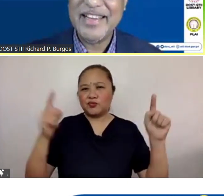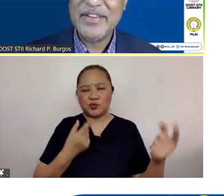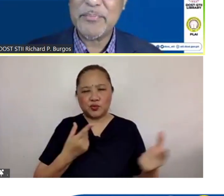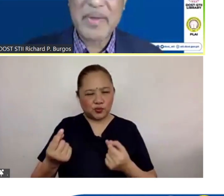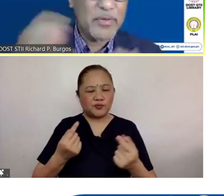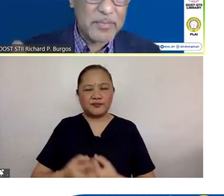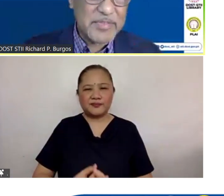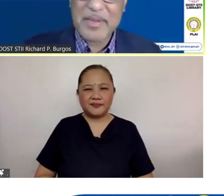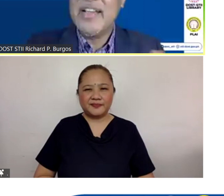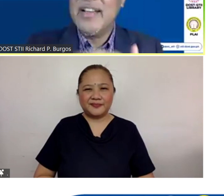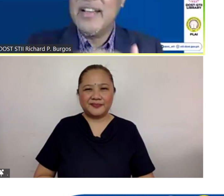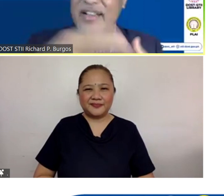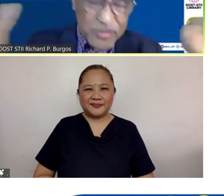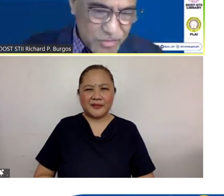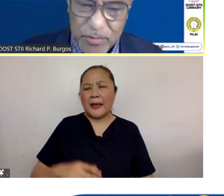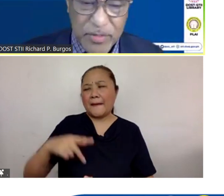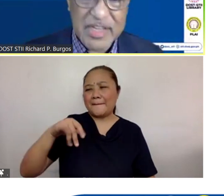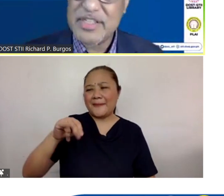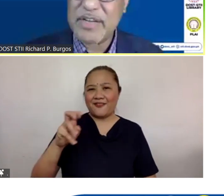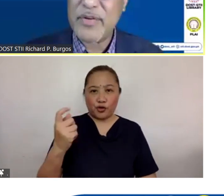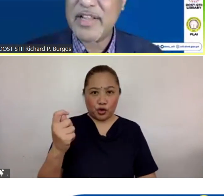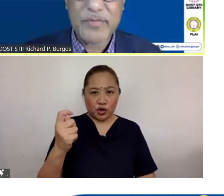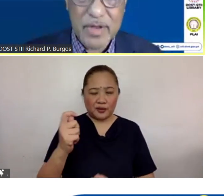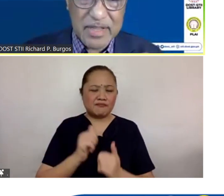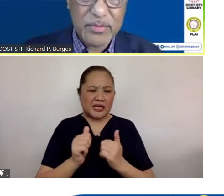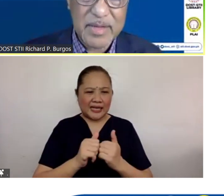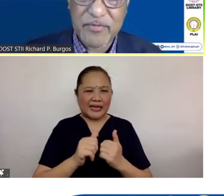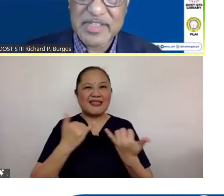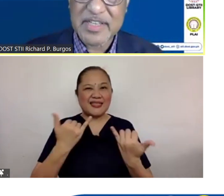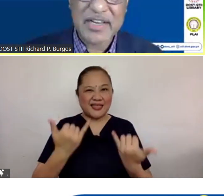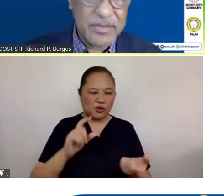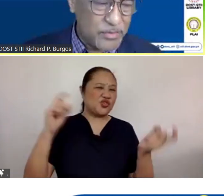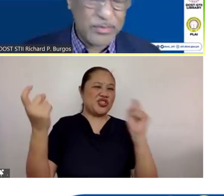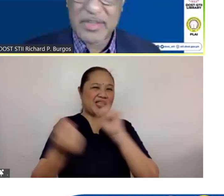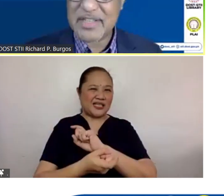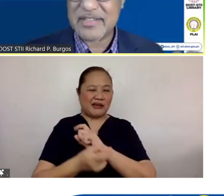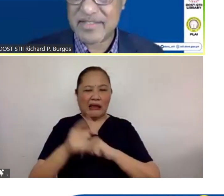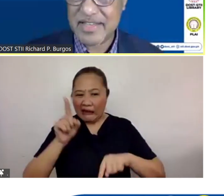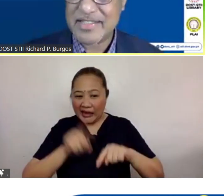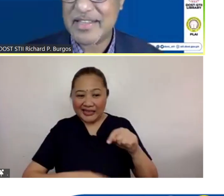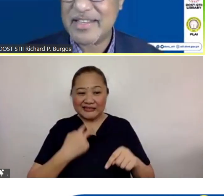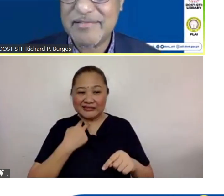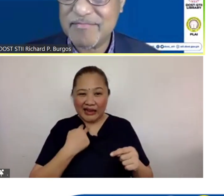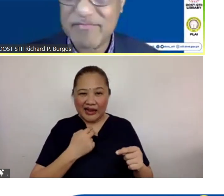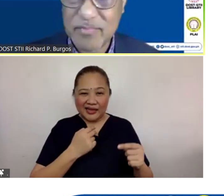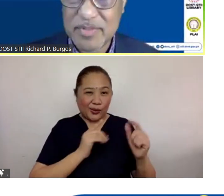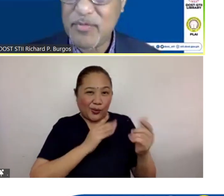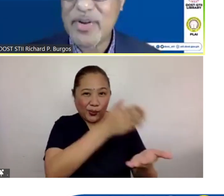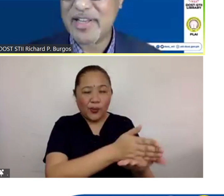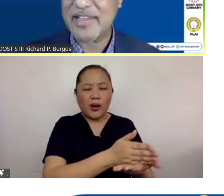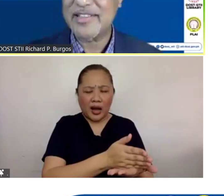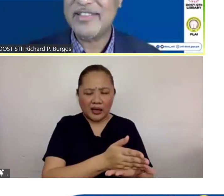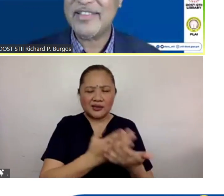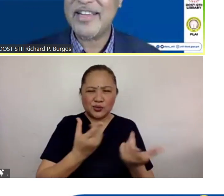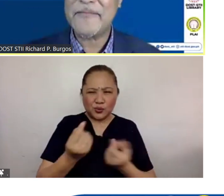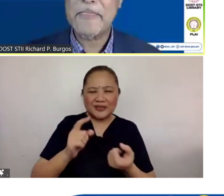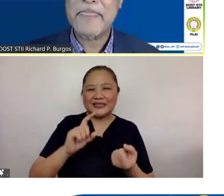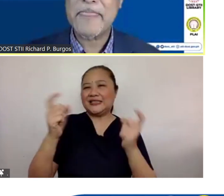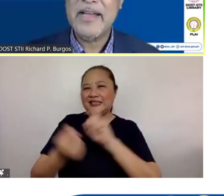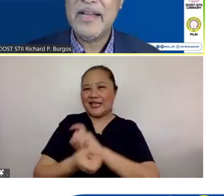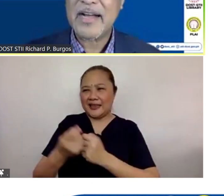okay? Yung pivot, ibig sabihin, you do things differently. If you cannot do them physically, you do these things differently.